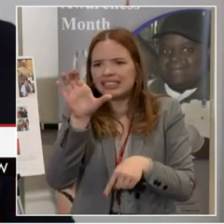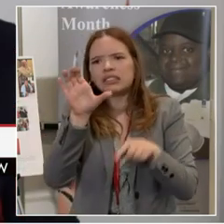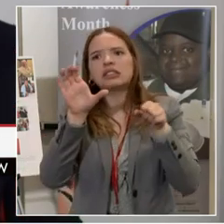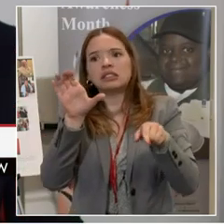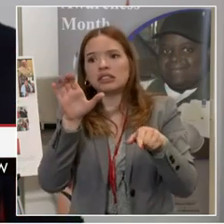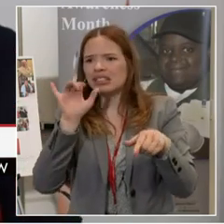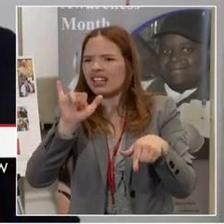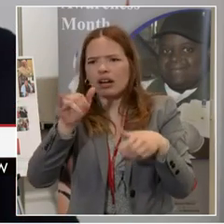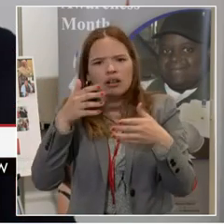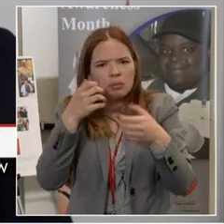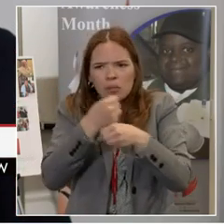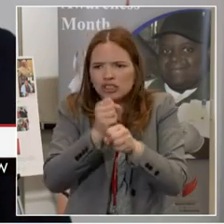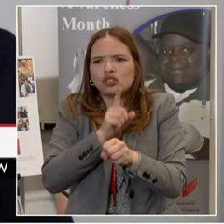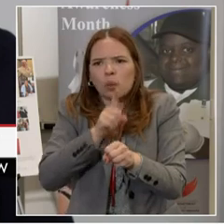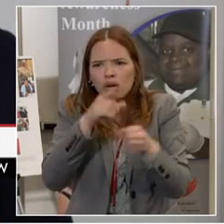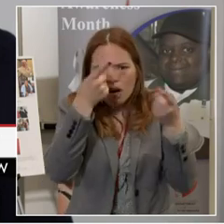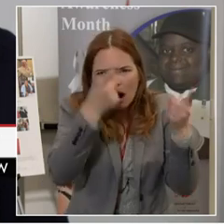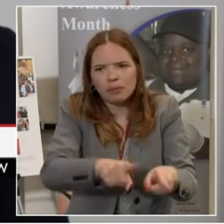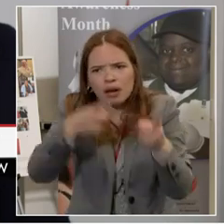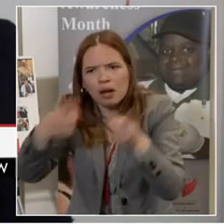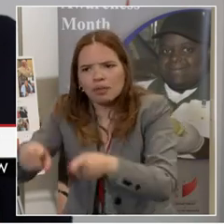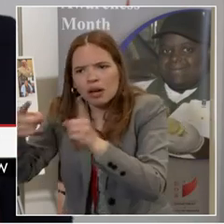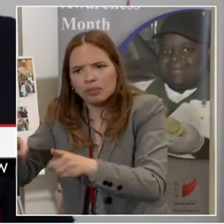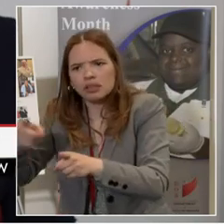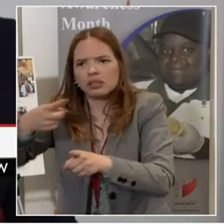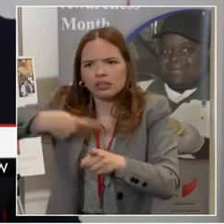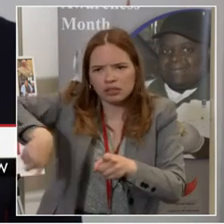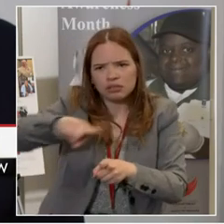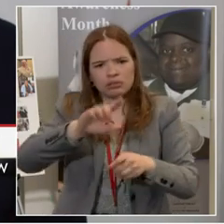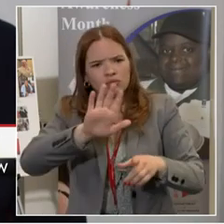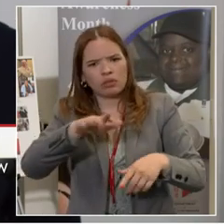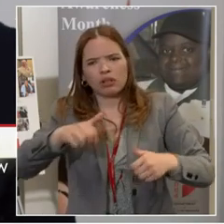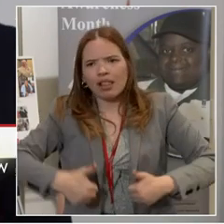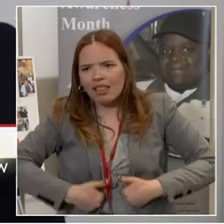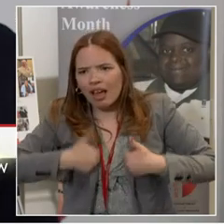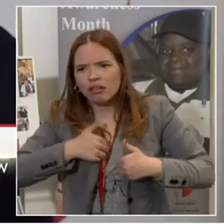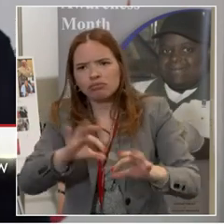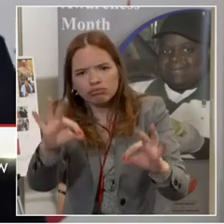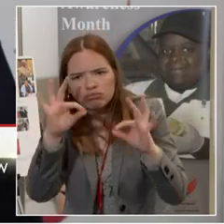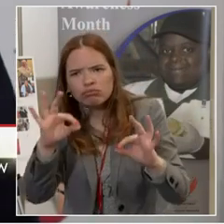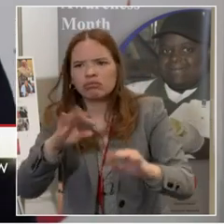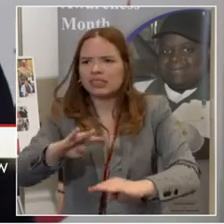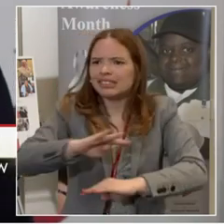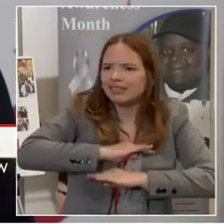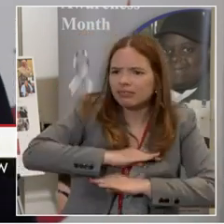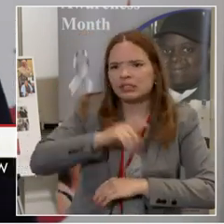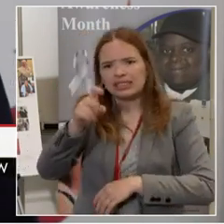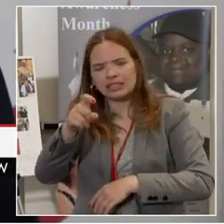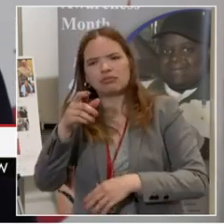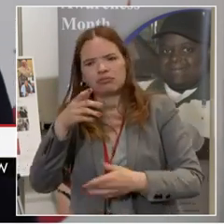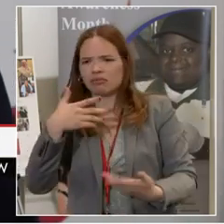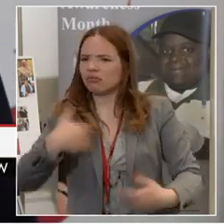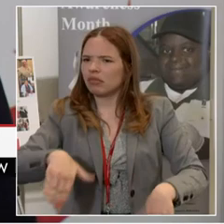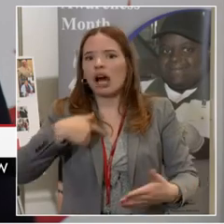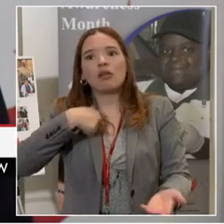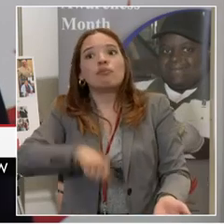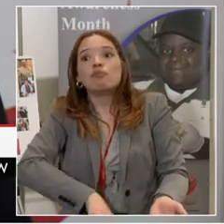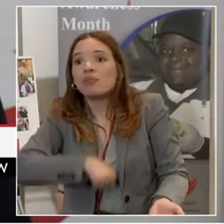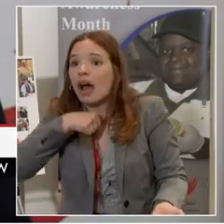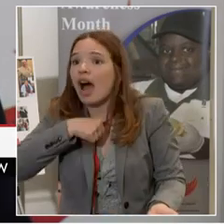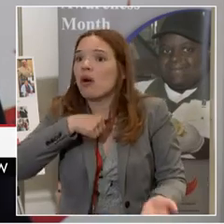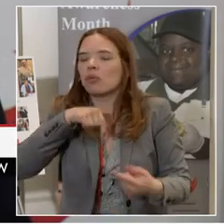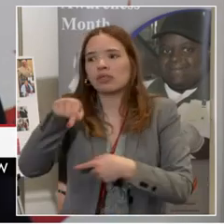life that we enjoy here. I'm especially proud of the work of DDS